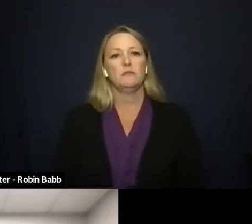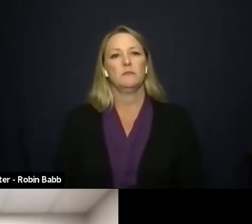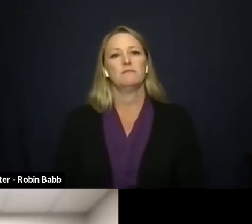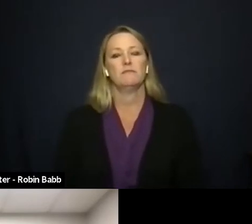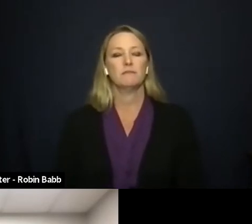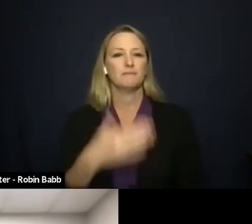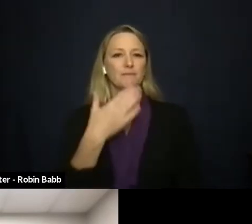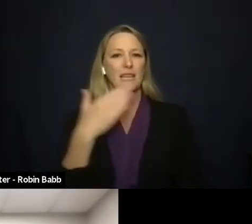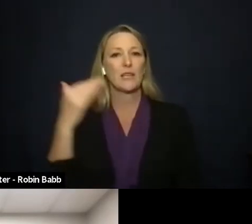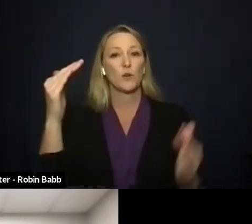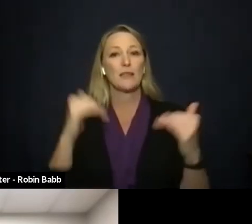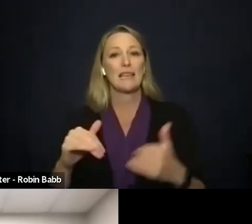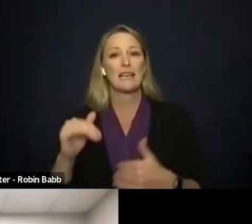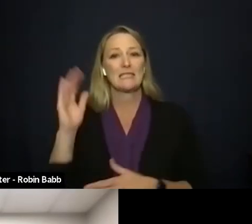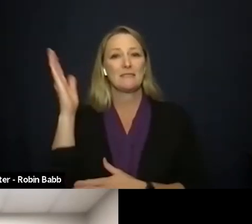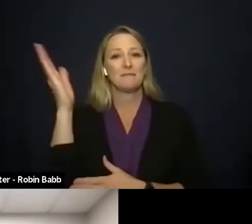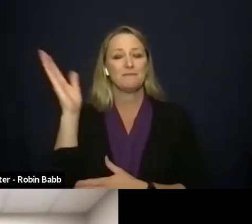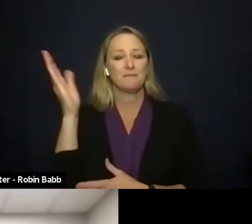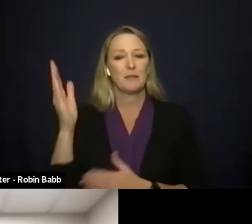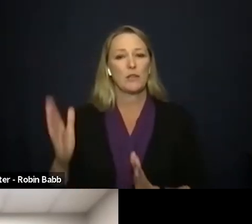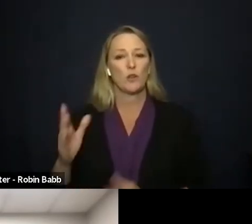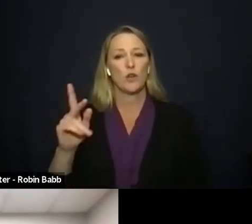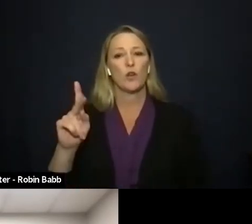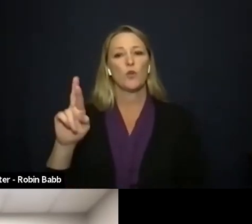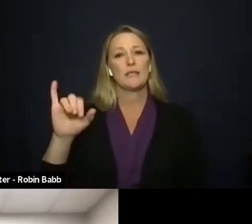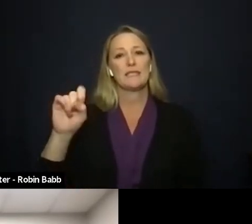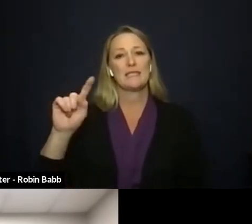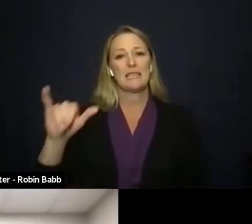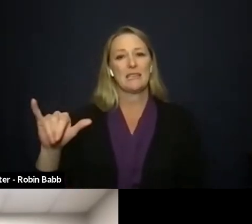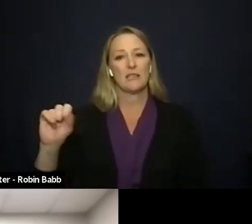thank you next speaker is christy sharp